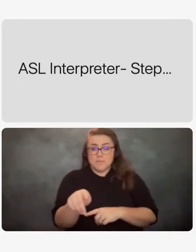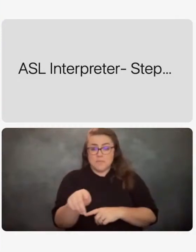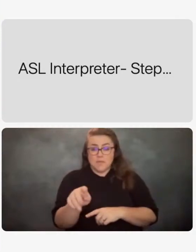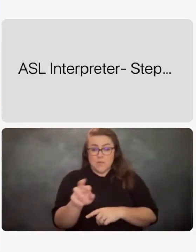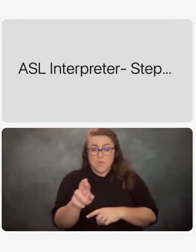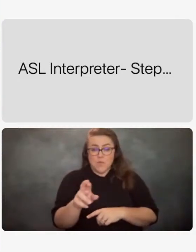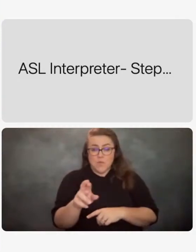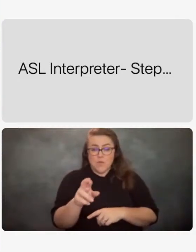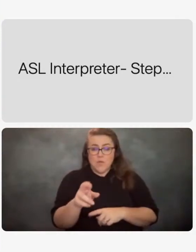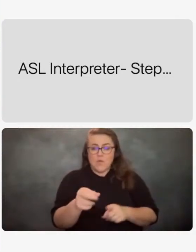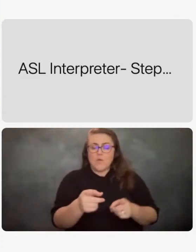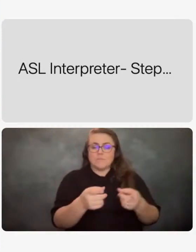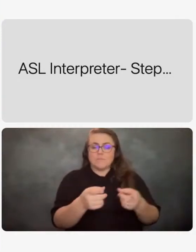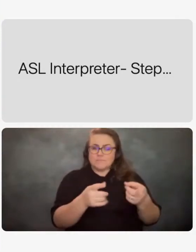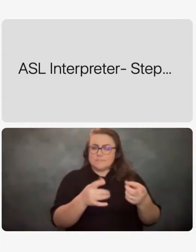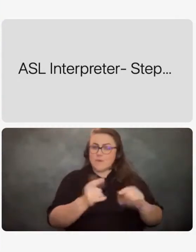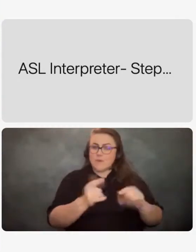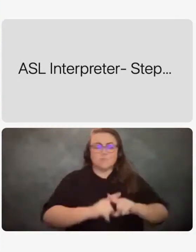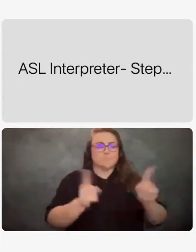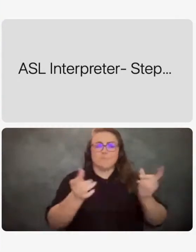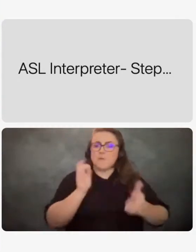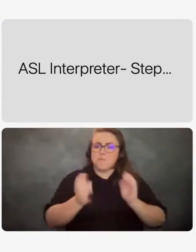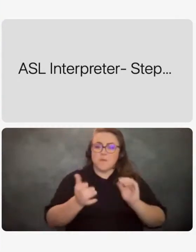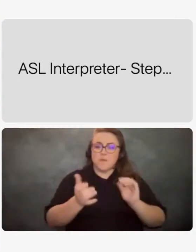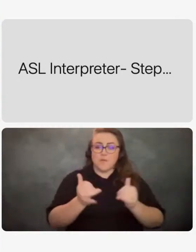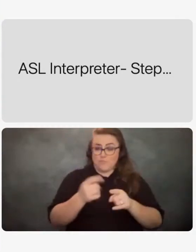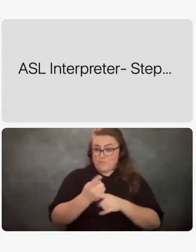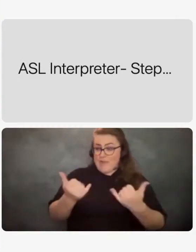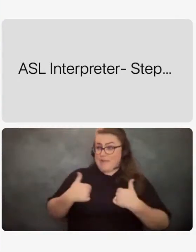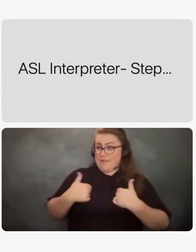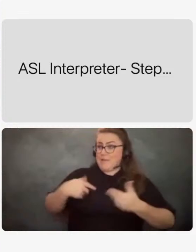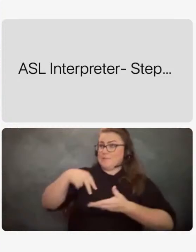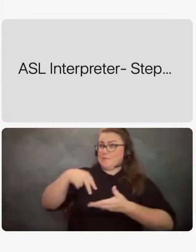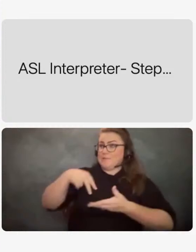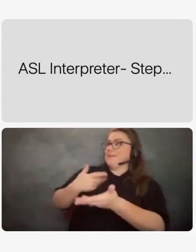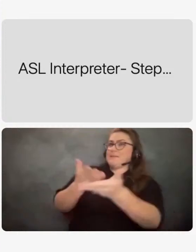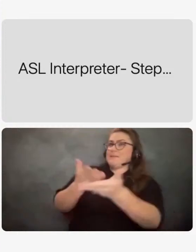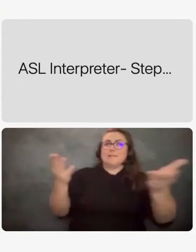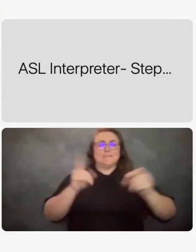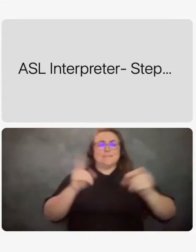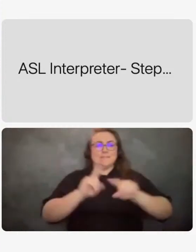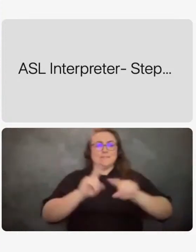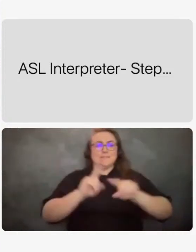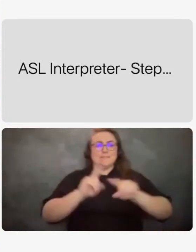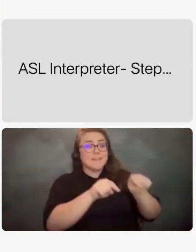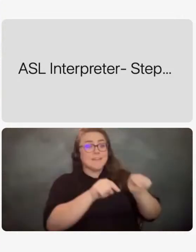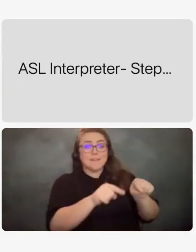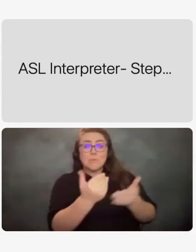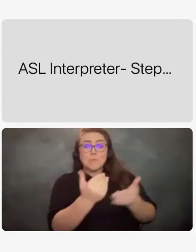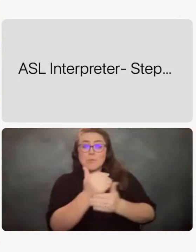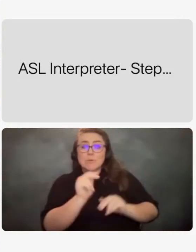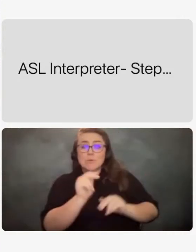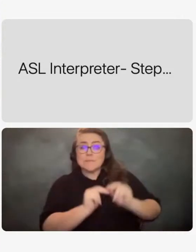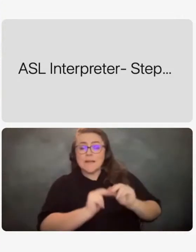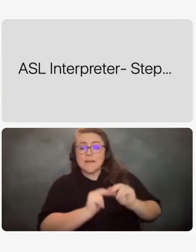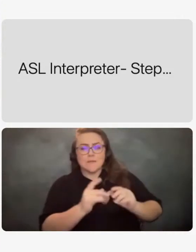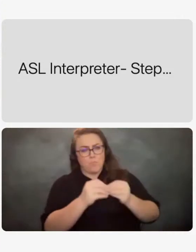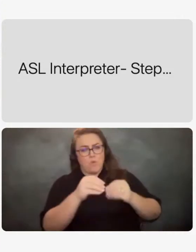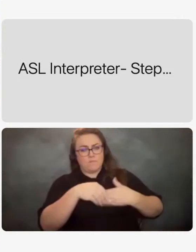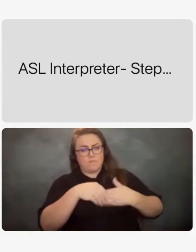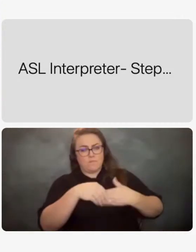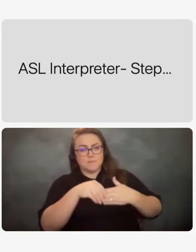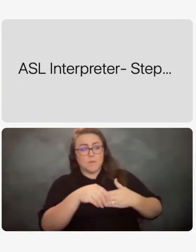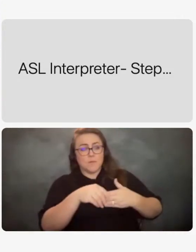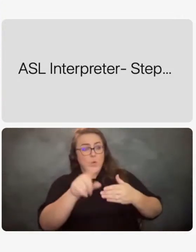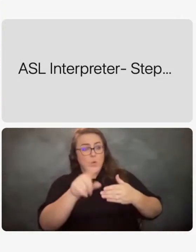than this room you see today, where they're much more flexible and they have opportunities to open up to the outdoors for overflow and for